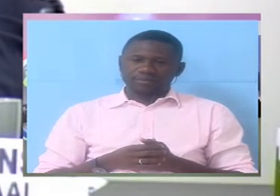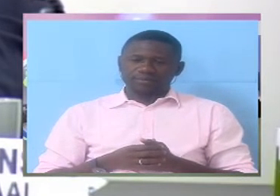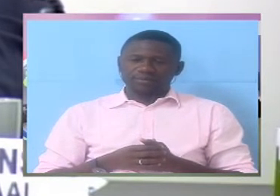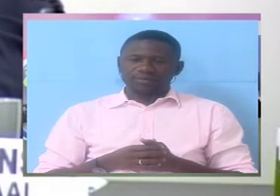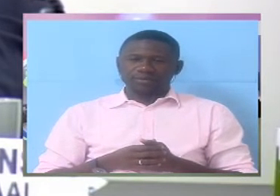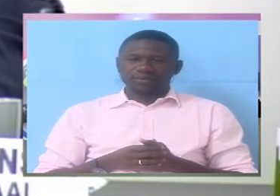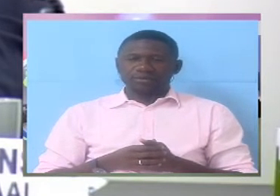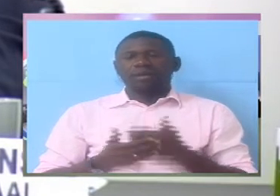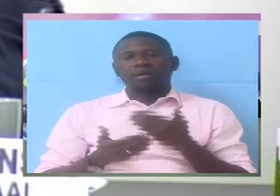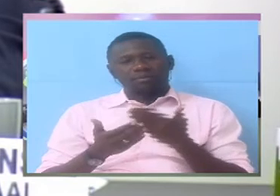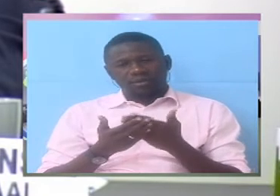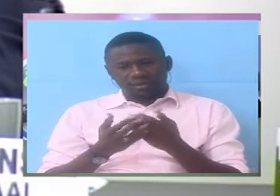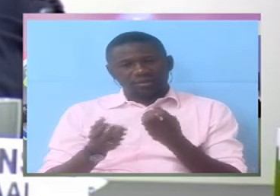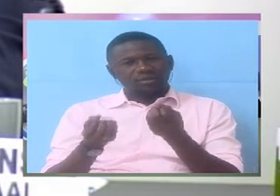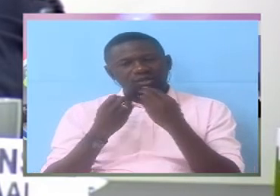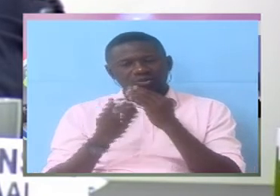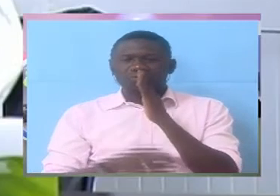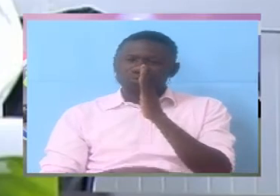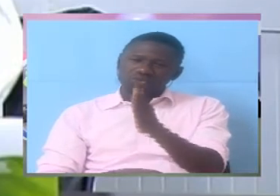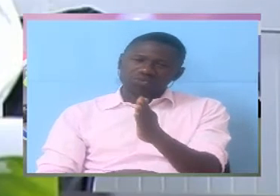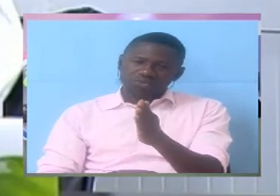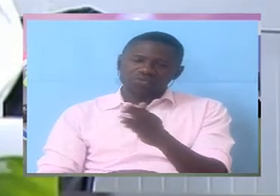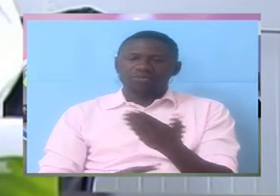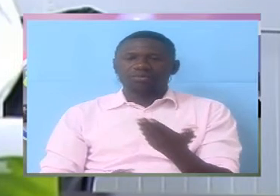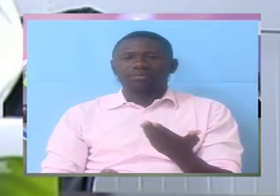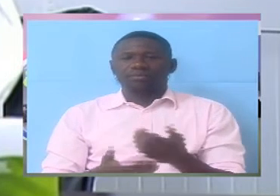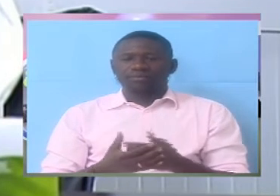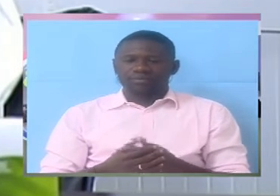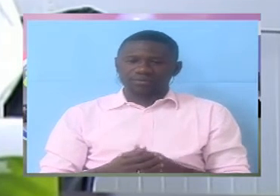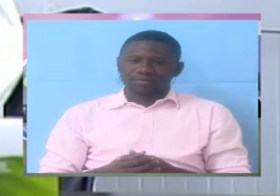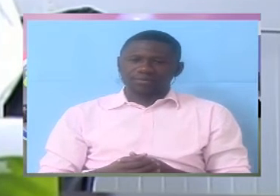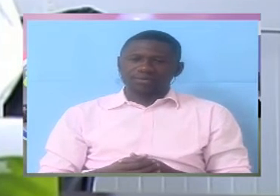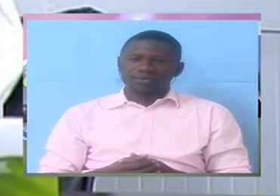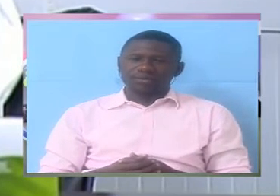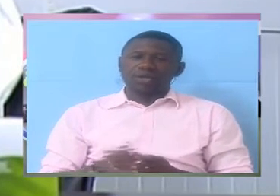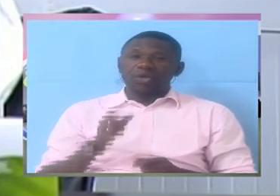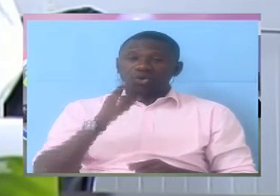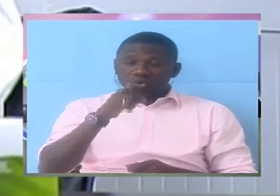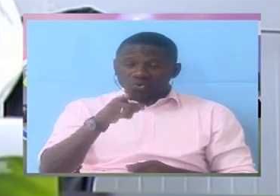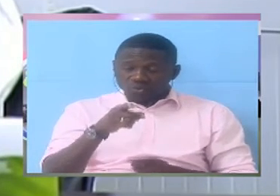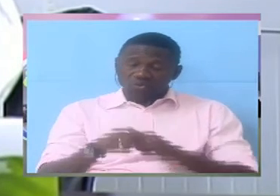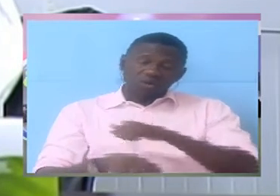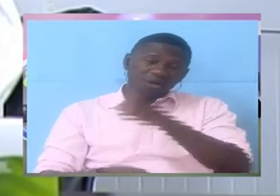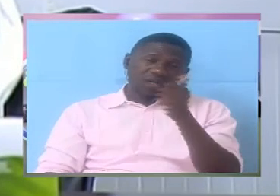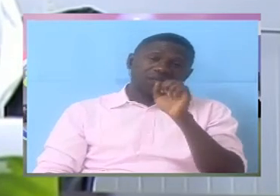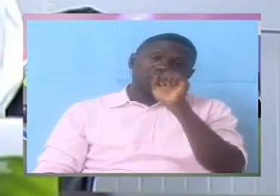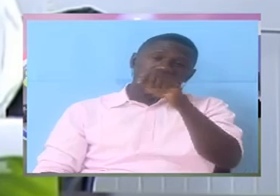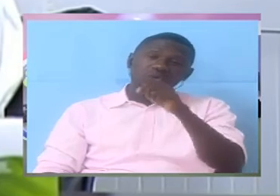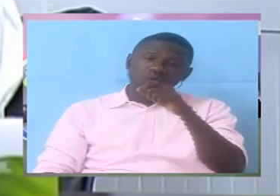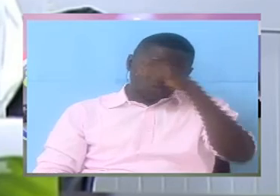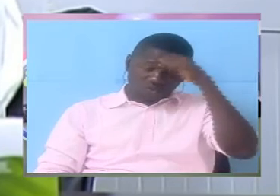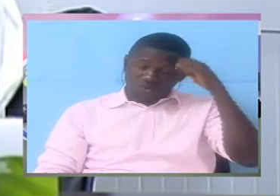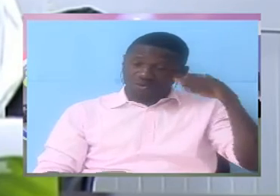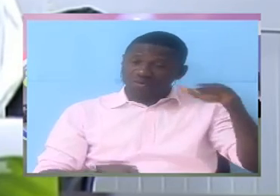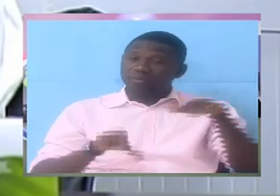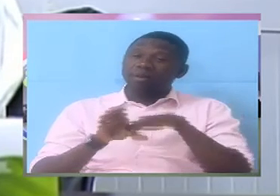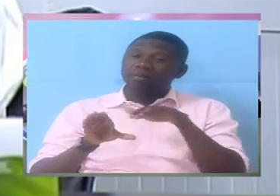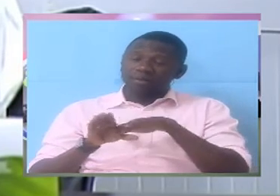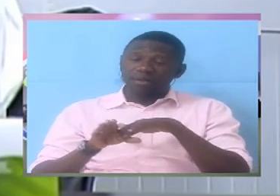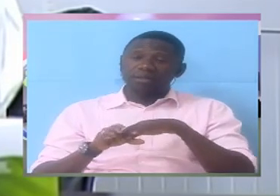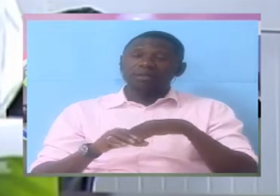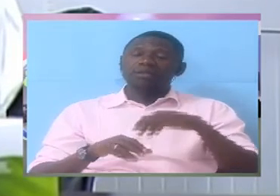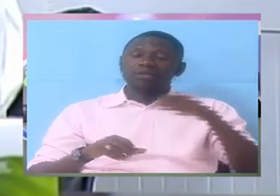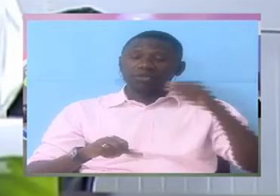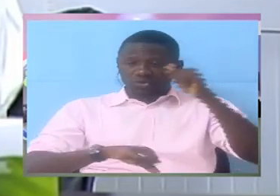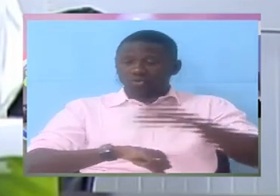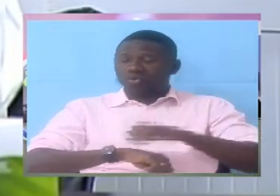Tell us the truth. Tell nyafo nyeng. You and your colleagues tortured Balo Kante. That's the truth,